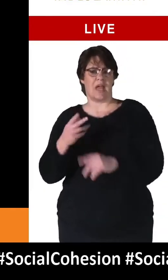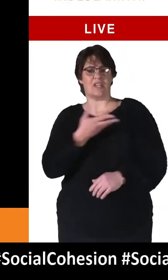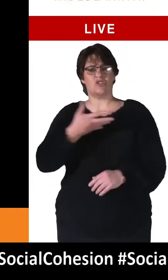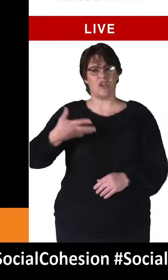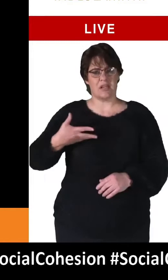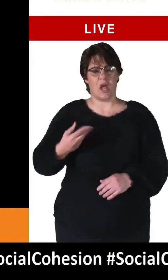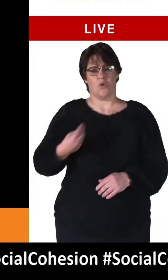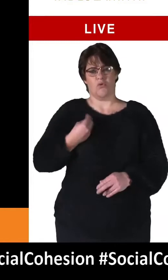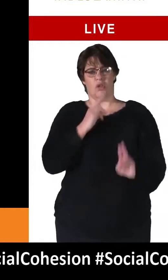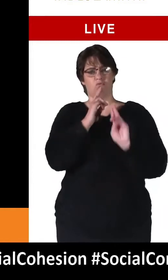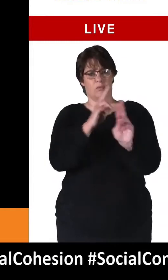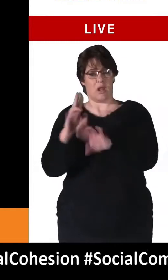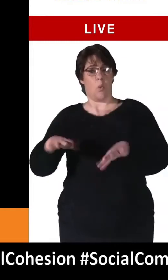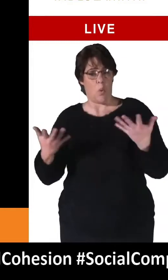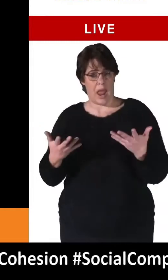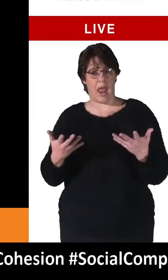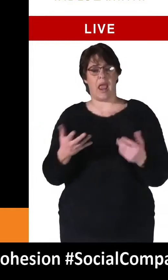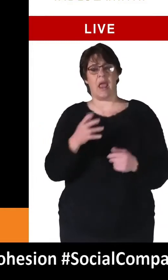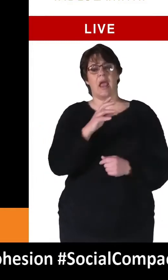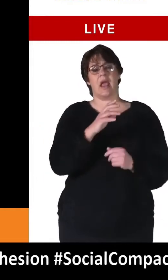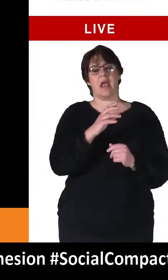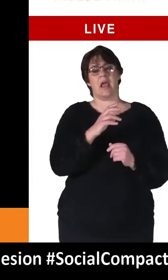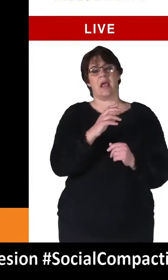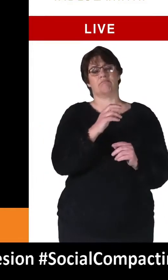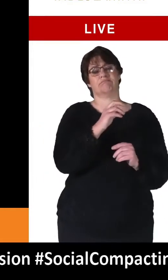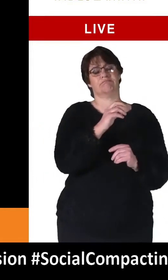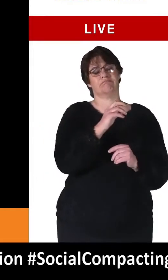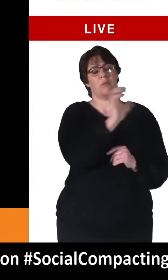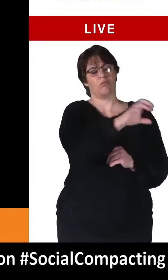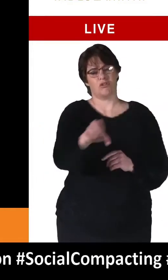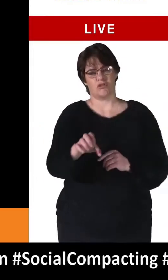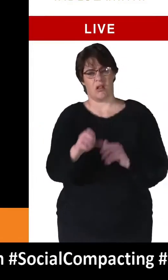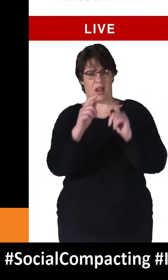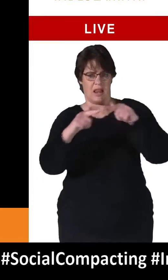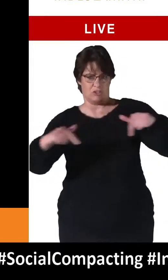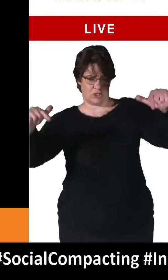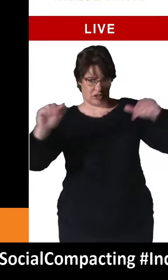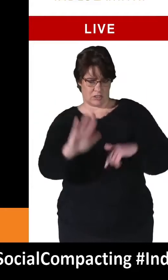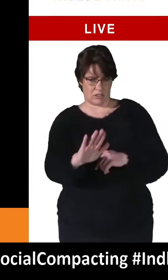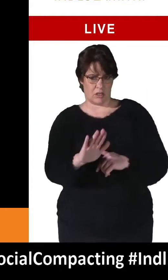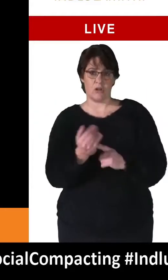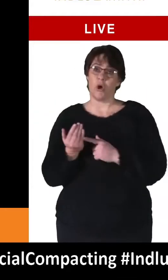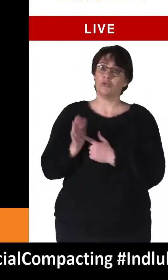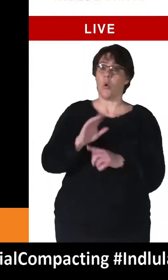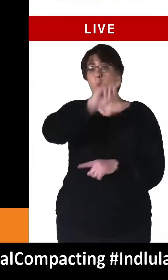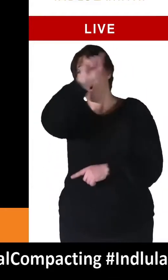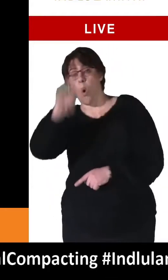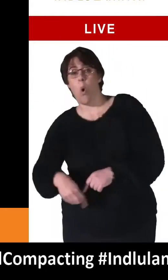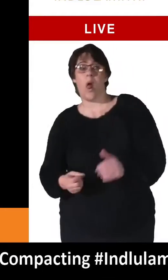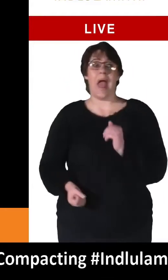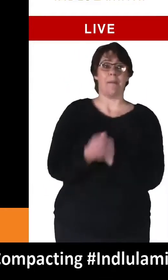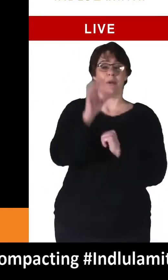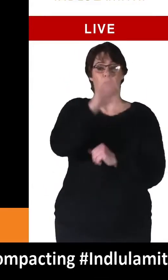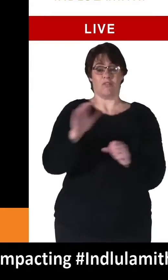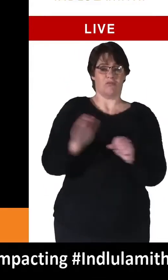youth representation in provincial legislatures. So we understand that this does not reflect everything that is happening in provinces, but